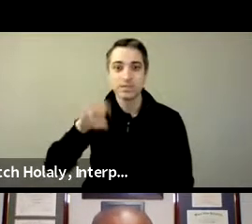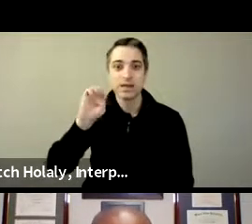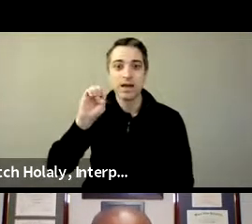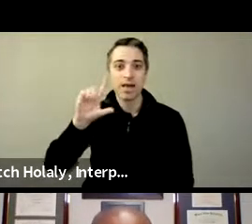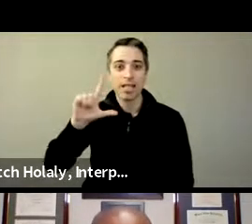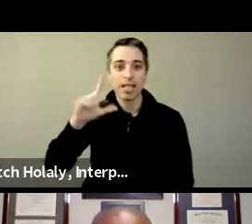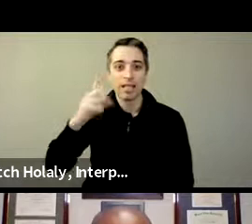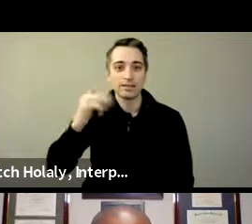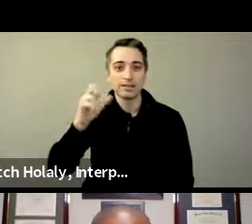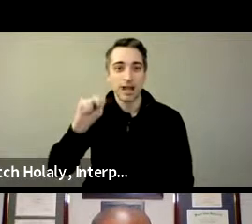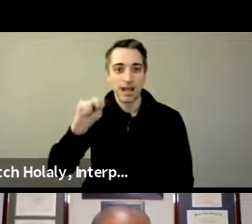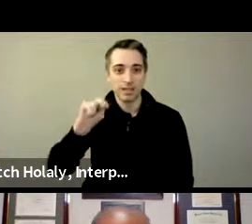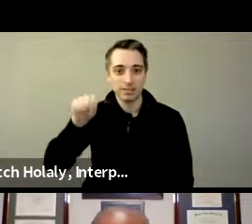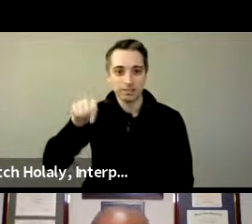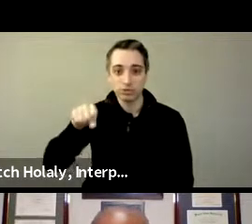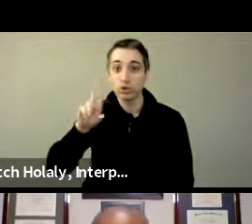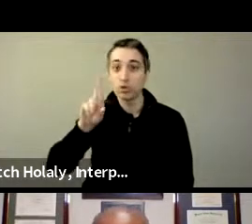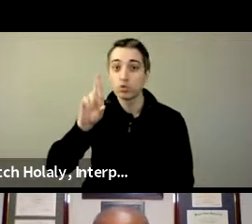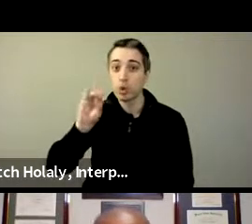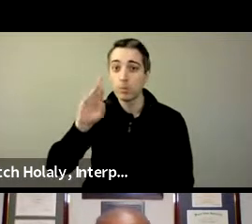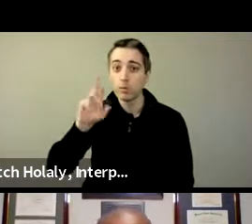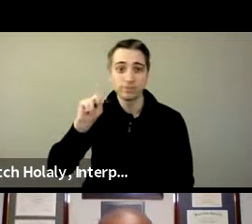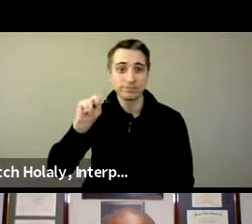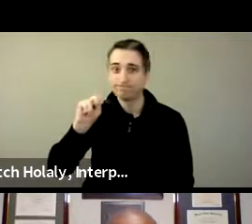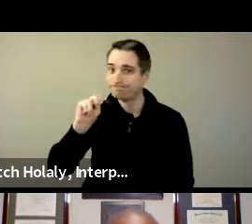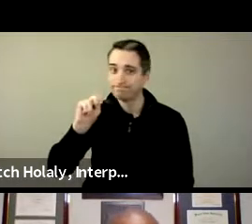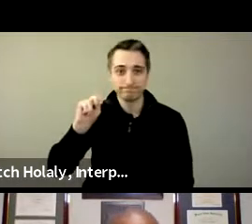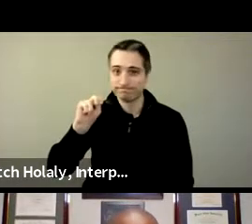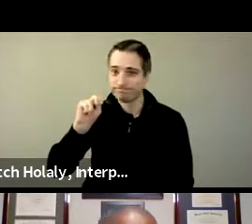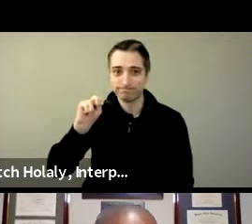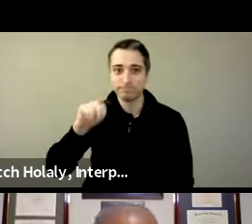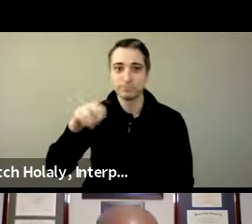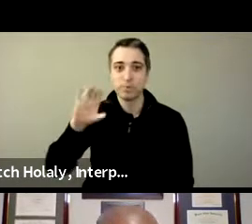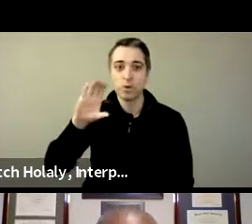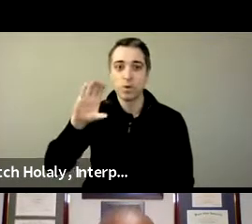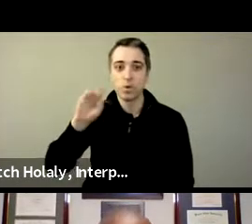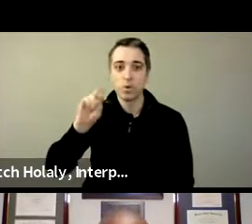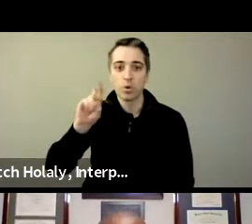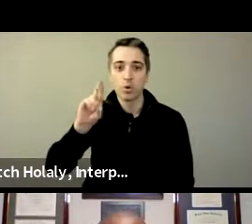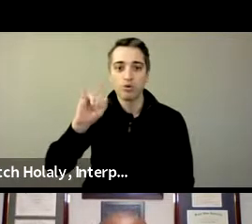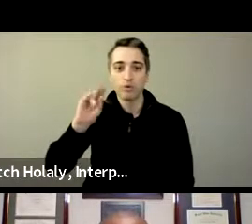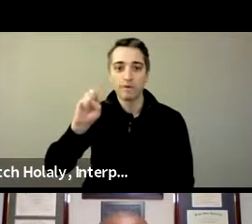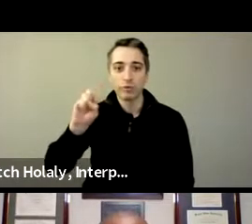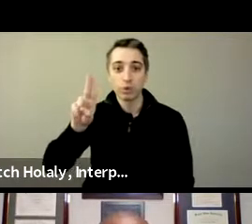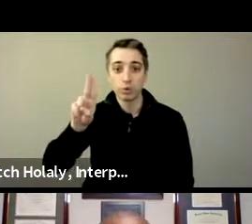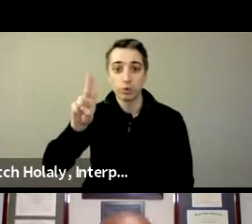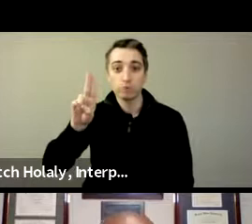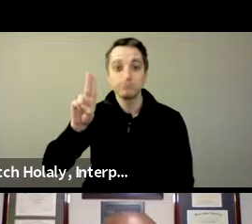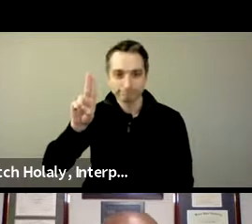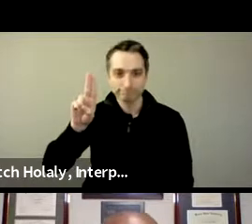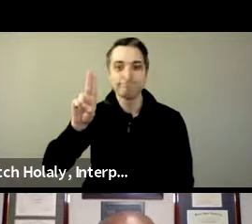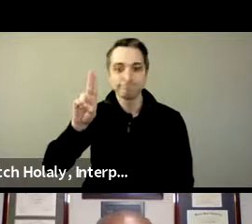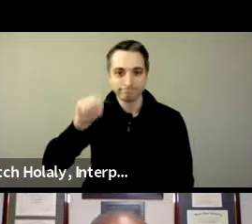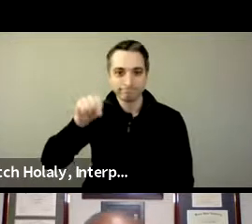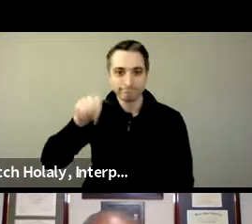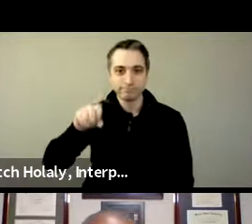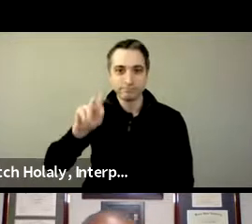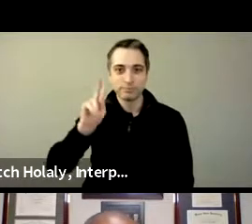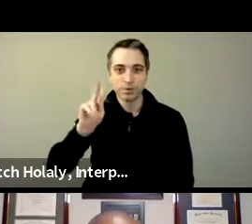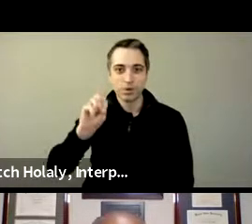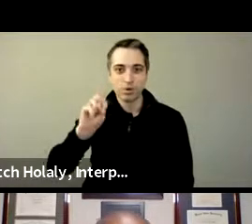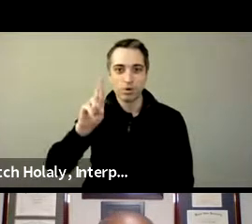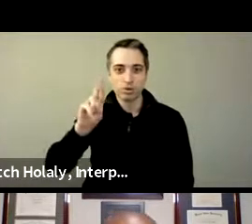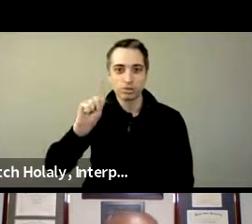Robeson? Commissioner Corriveau? Present. Commissioner Kosaraju? Present. Commissioner